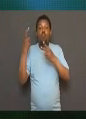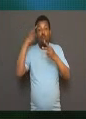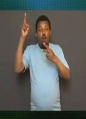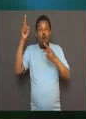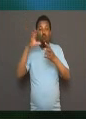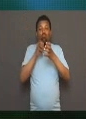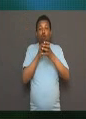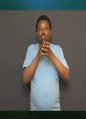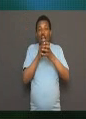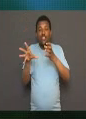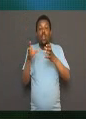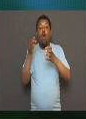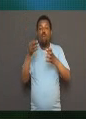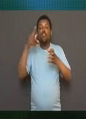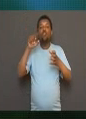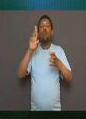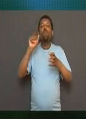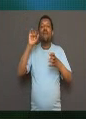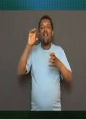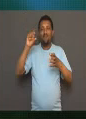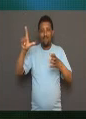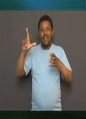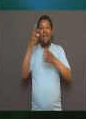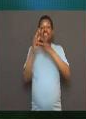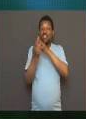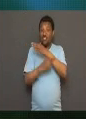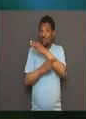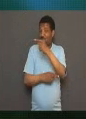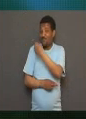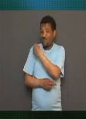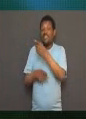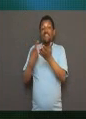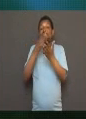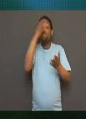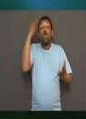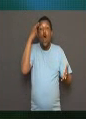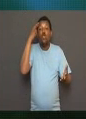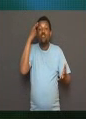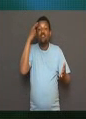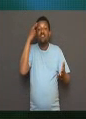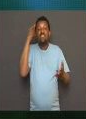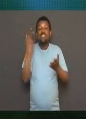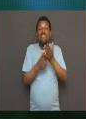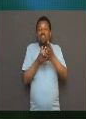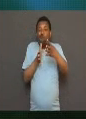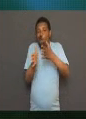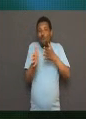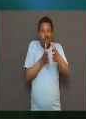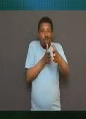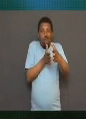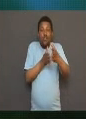suited for the projection of tropical regions. This is because